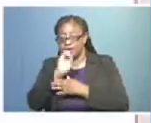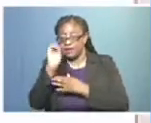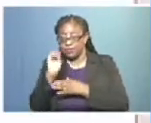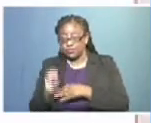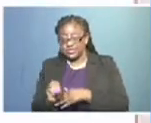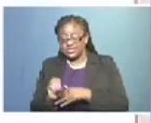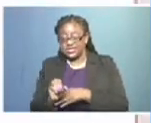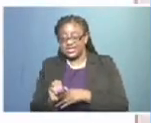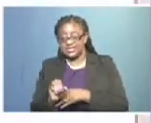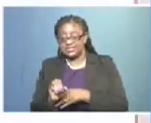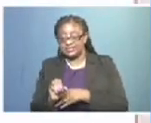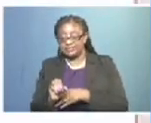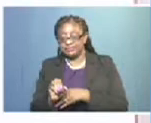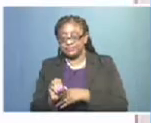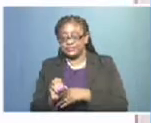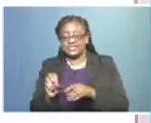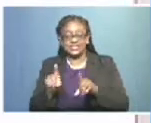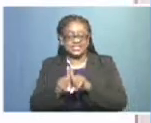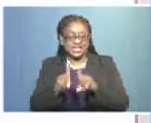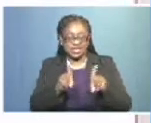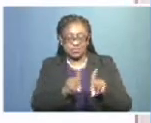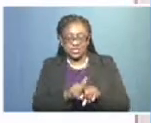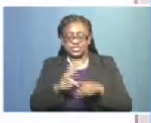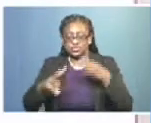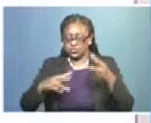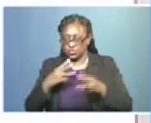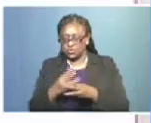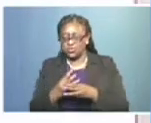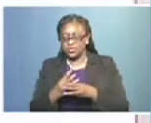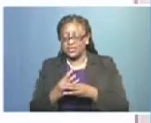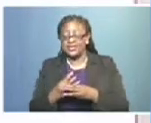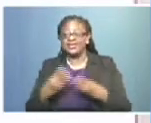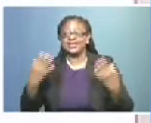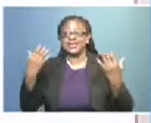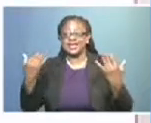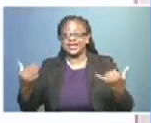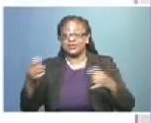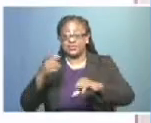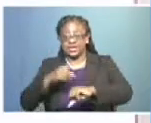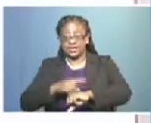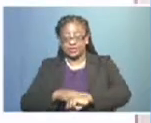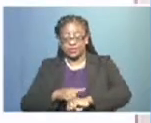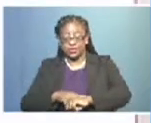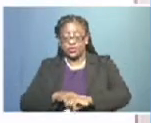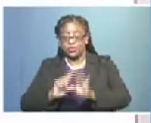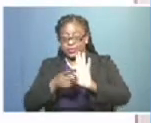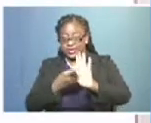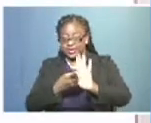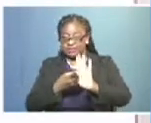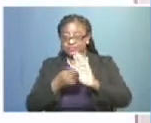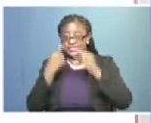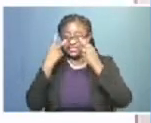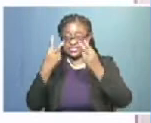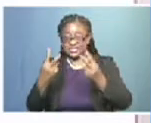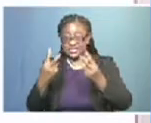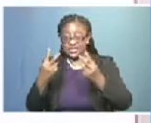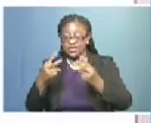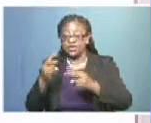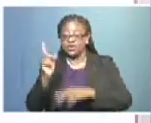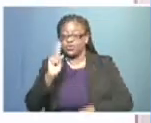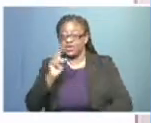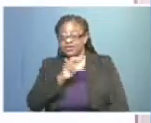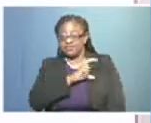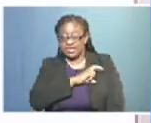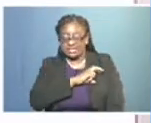many other parts of the world, we're now approaching the time when we are beginning to see some areas of